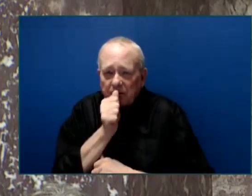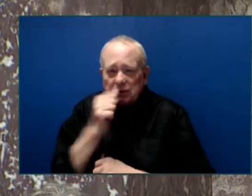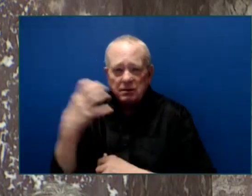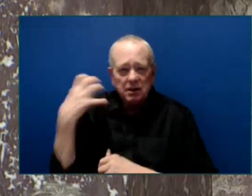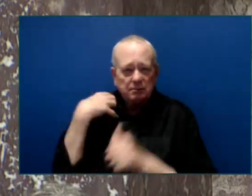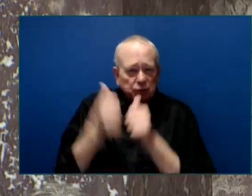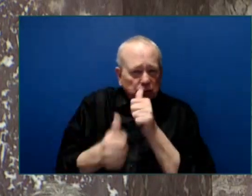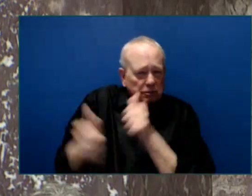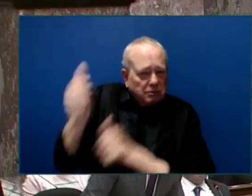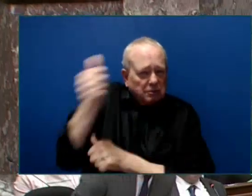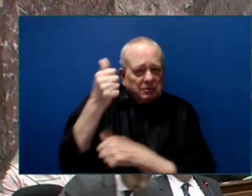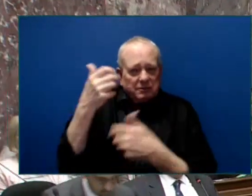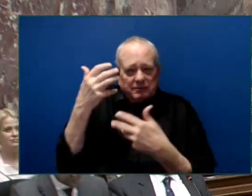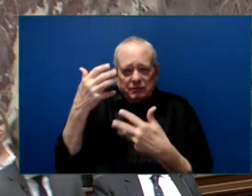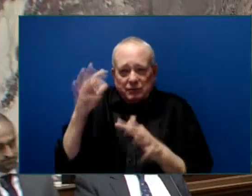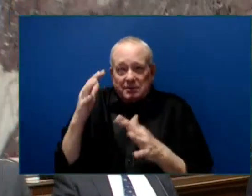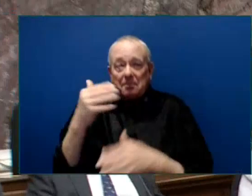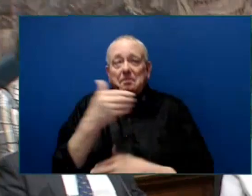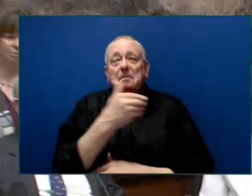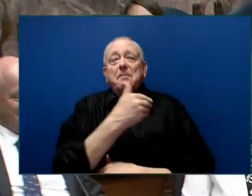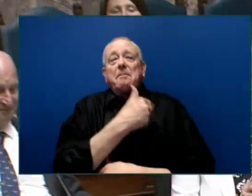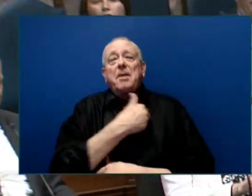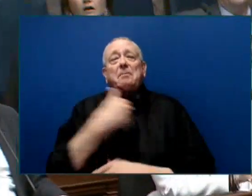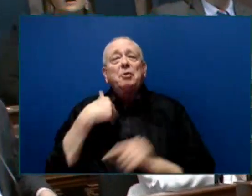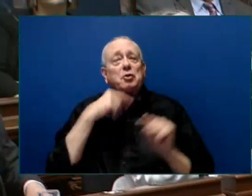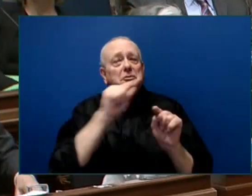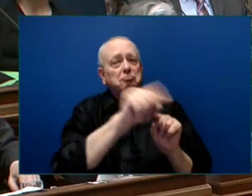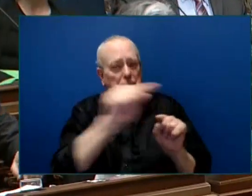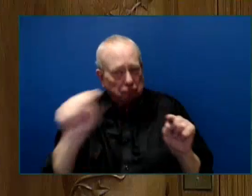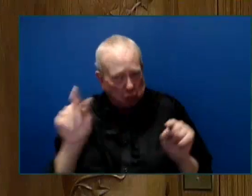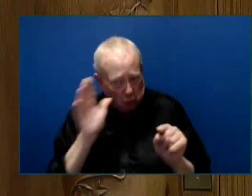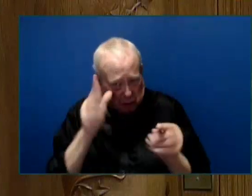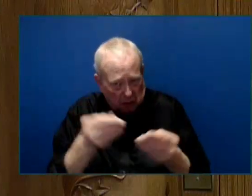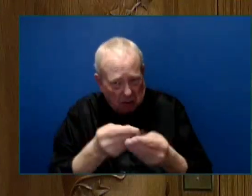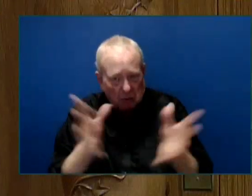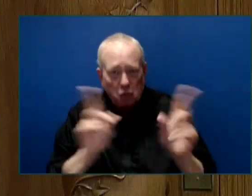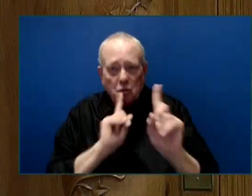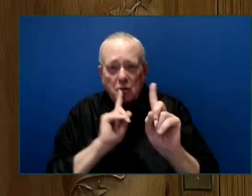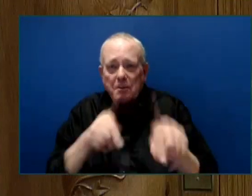report very soon. The balance of the question period.